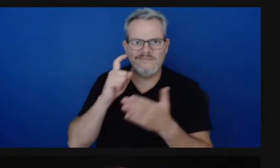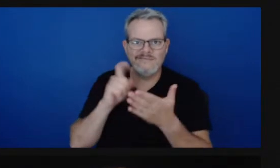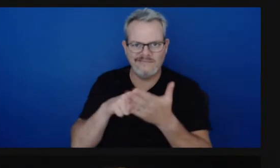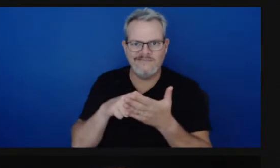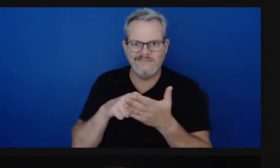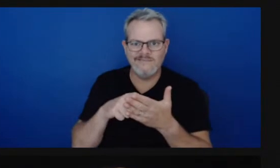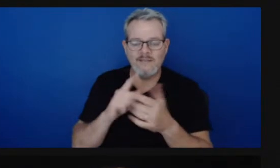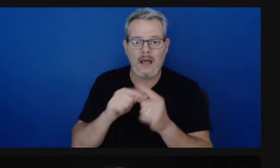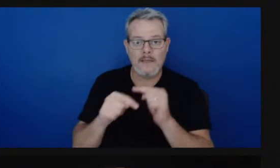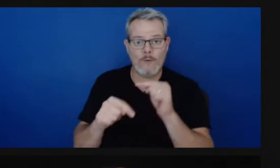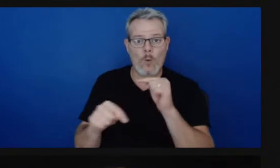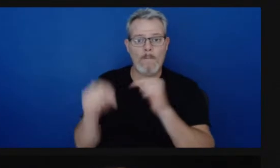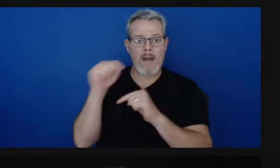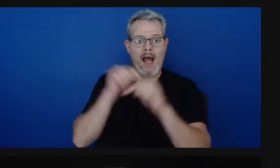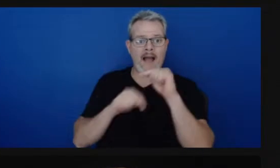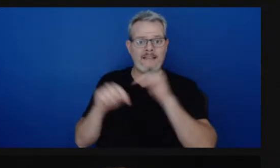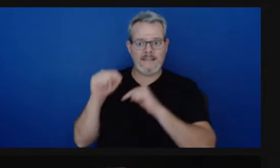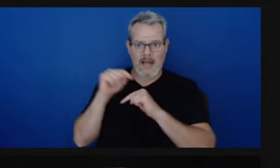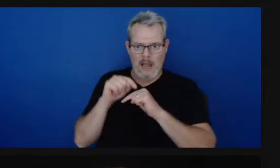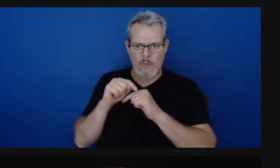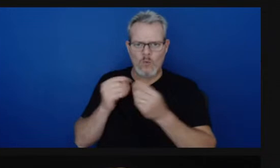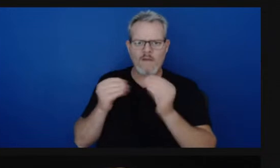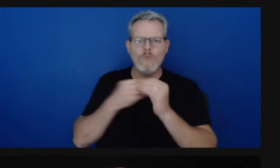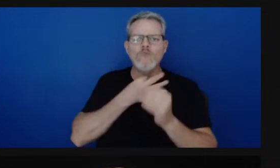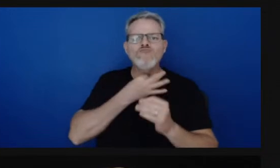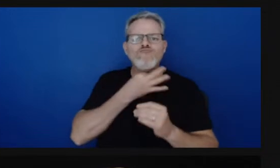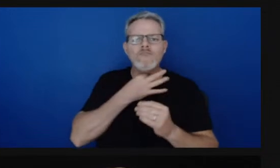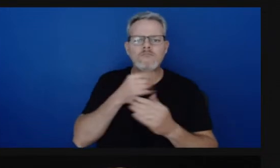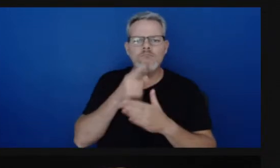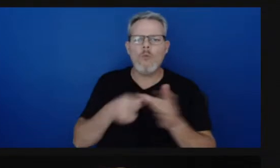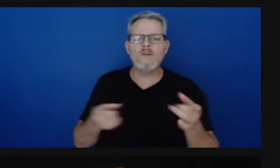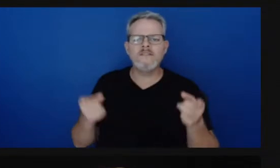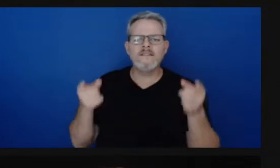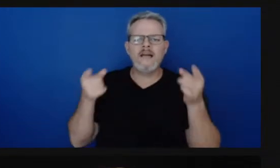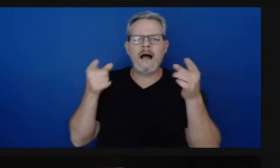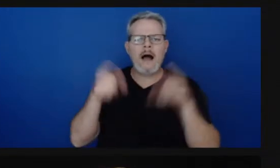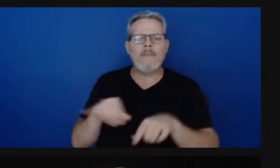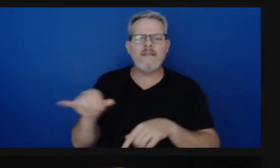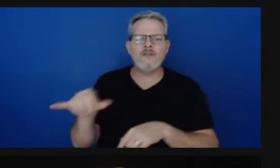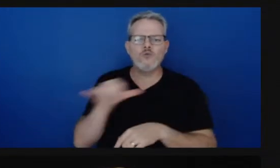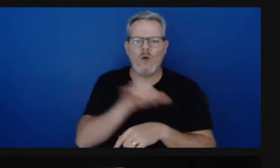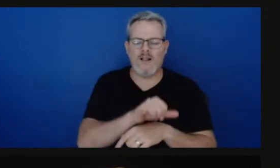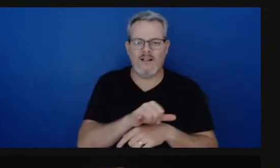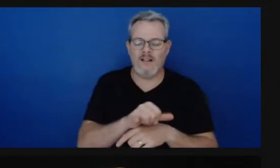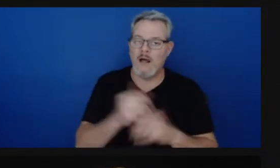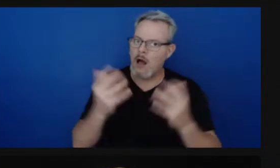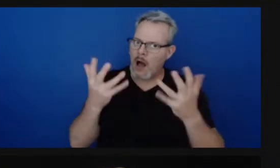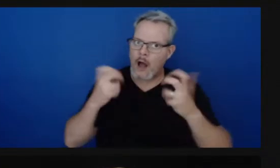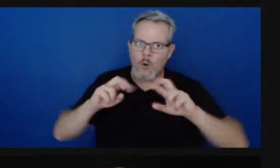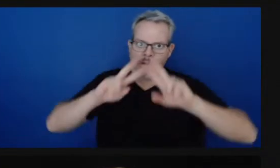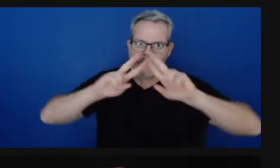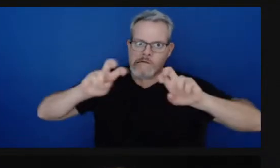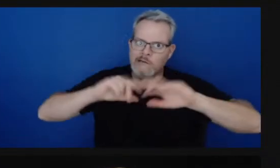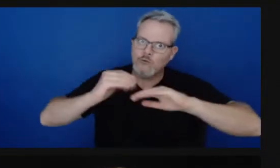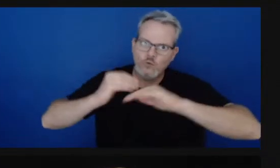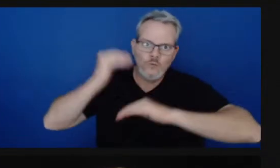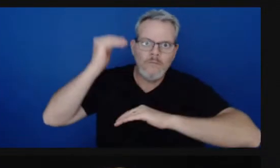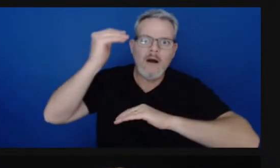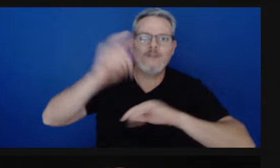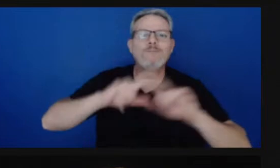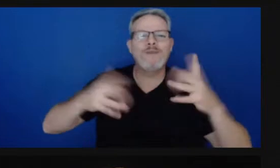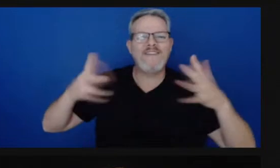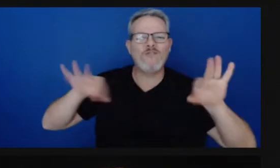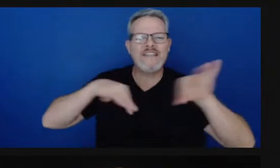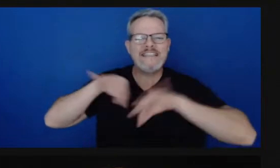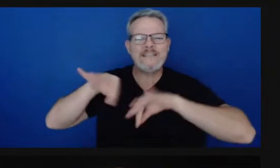back in time, more questions about what's happening there as well. Without getting too deep into it, I've explained this in other